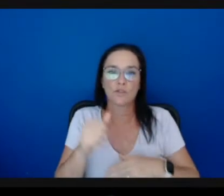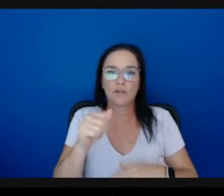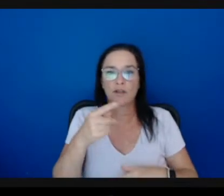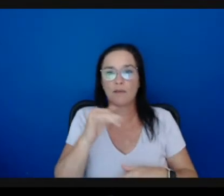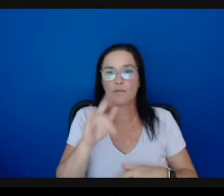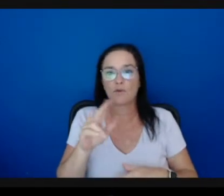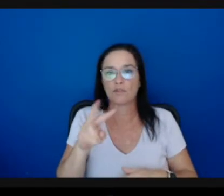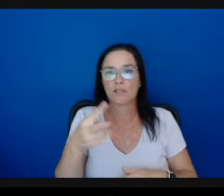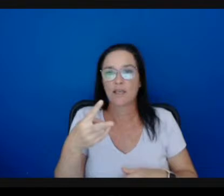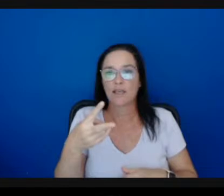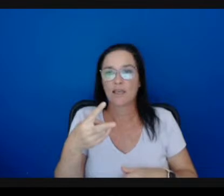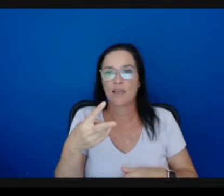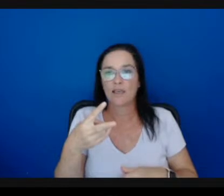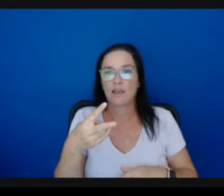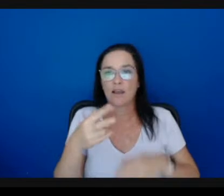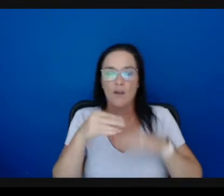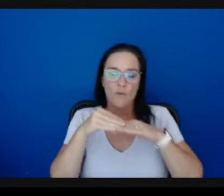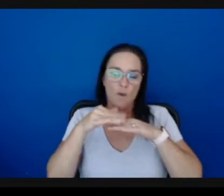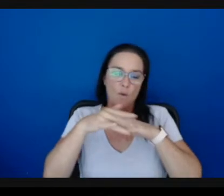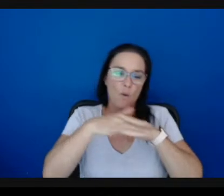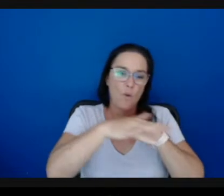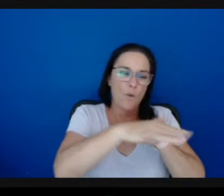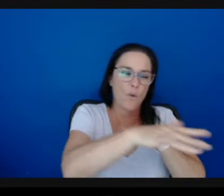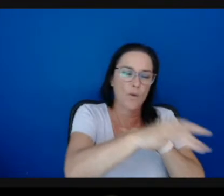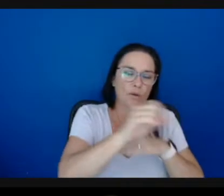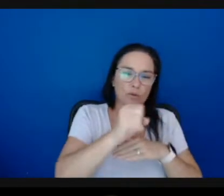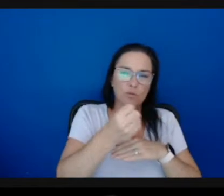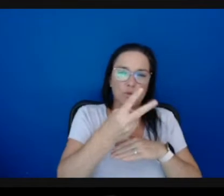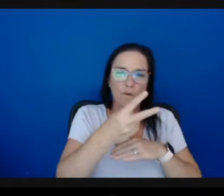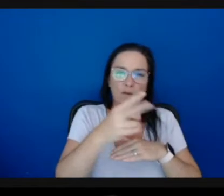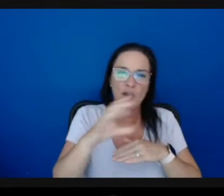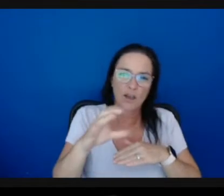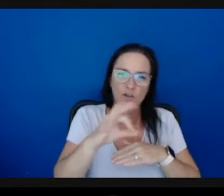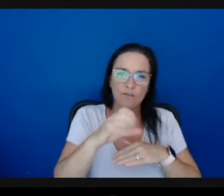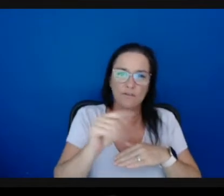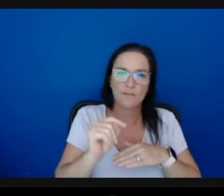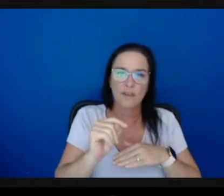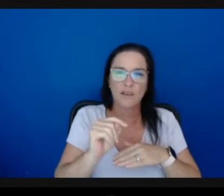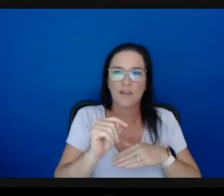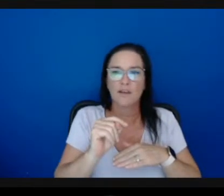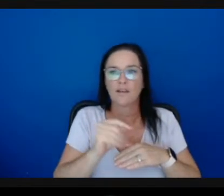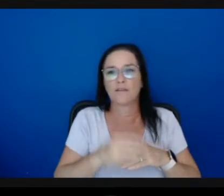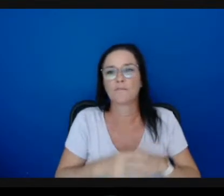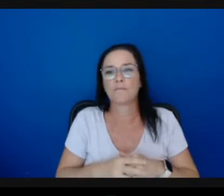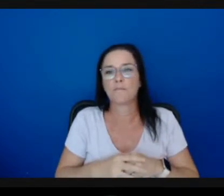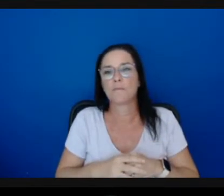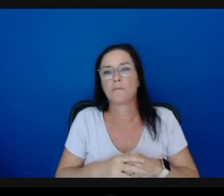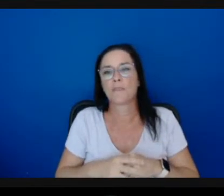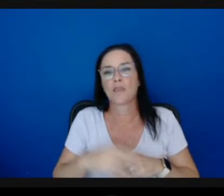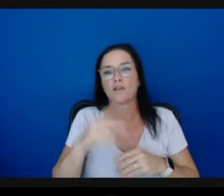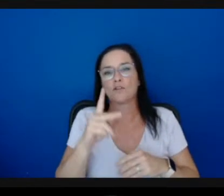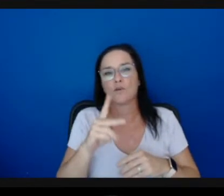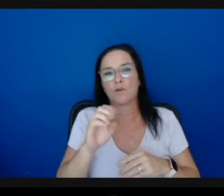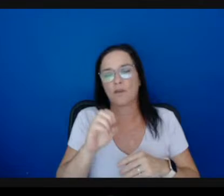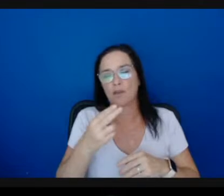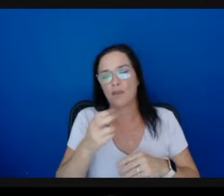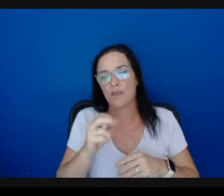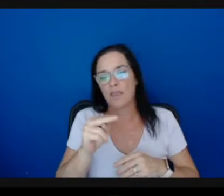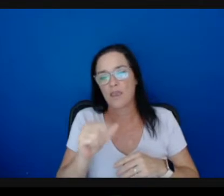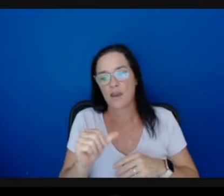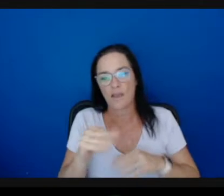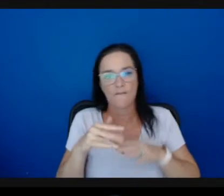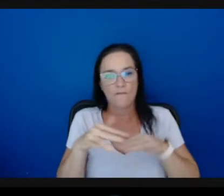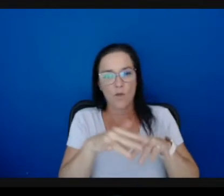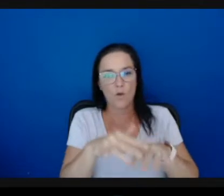extended 1,200 feet into the ocean in front of the old sea cliff. So the Kahina flow is one you can still see today. If you're down on a